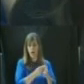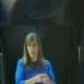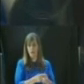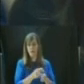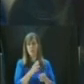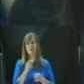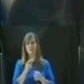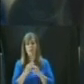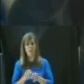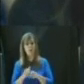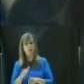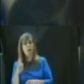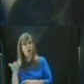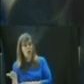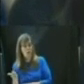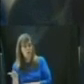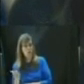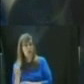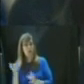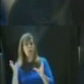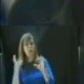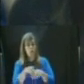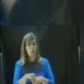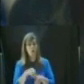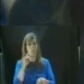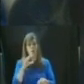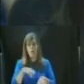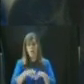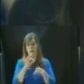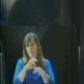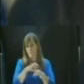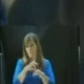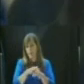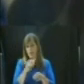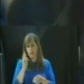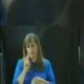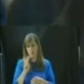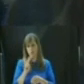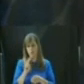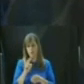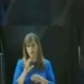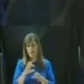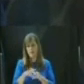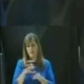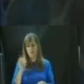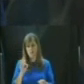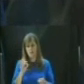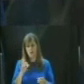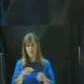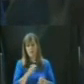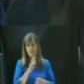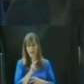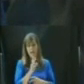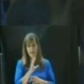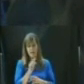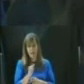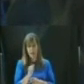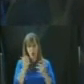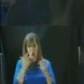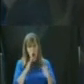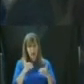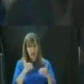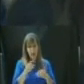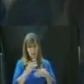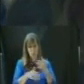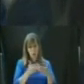by others, which are then compiled into a ballot for peer selection. Since KCEA already has a peer selection process